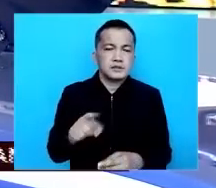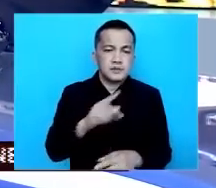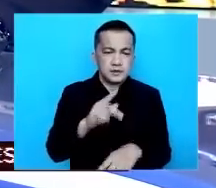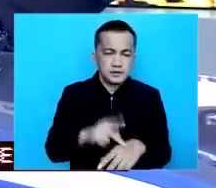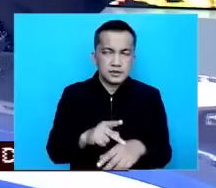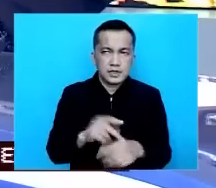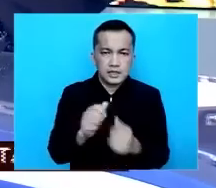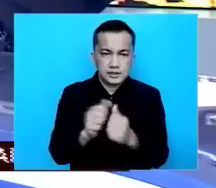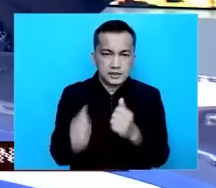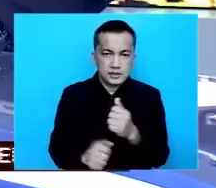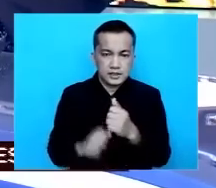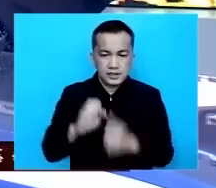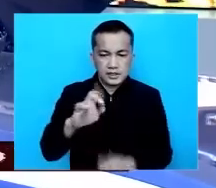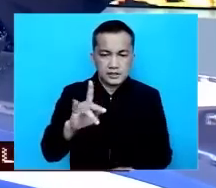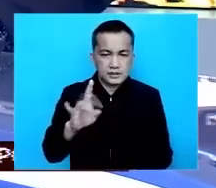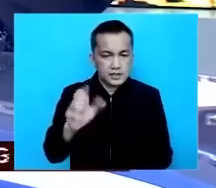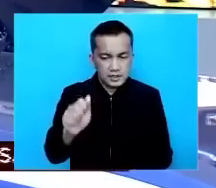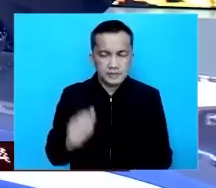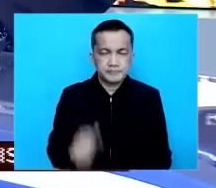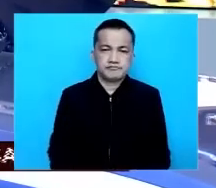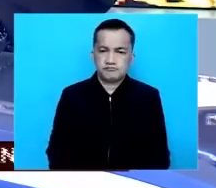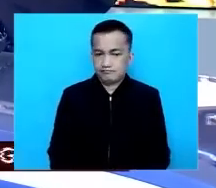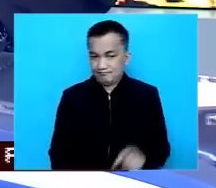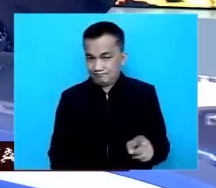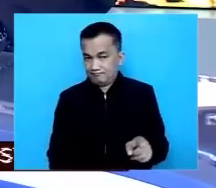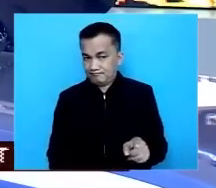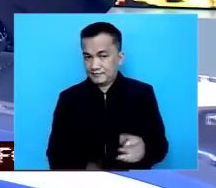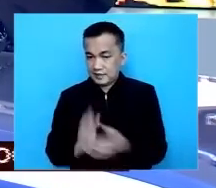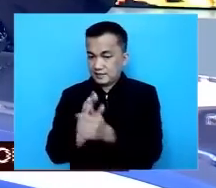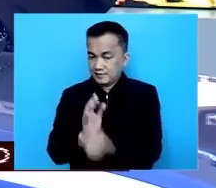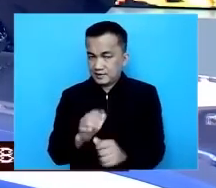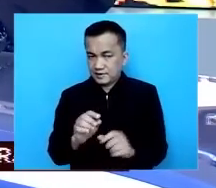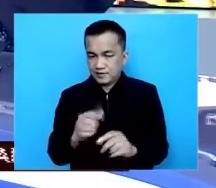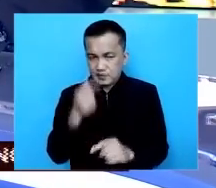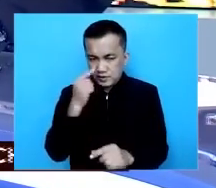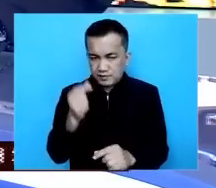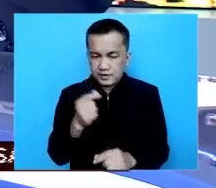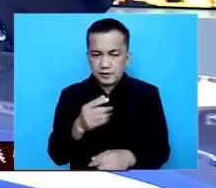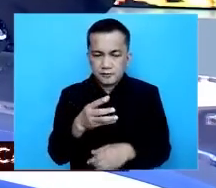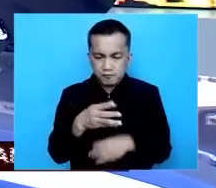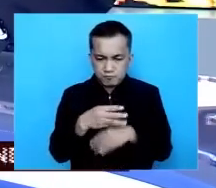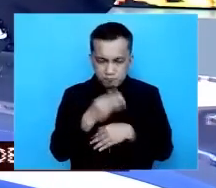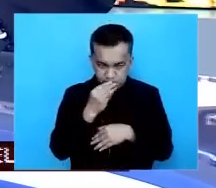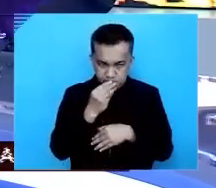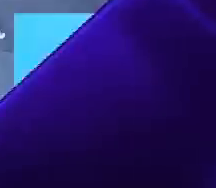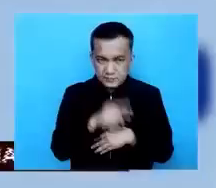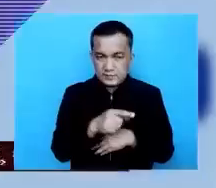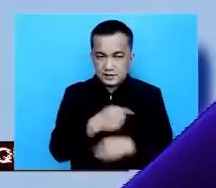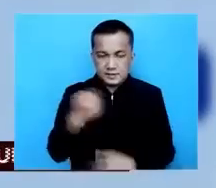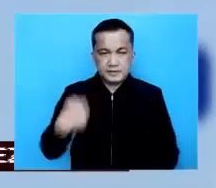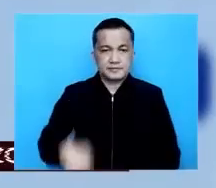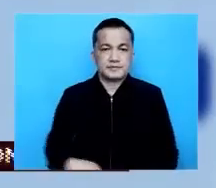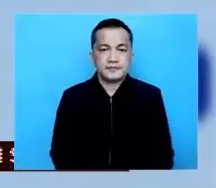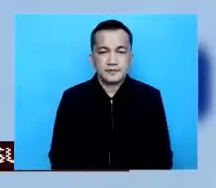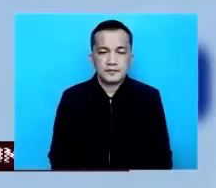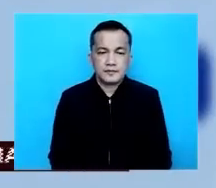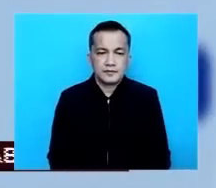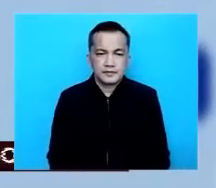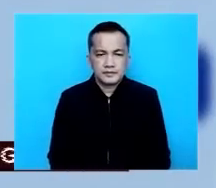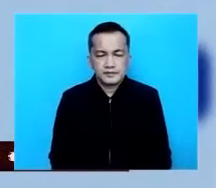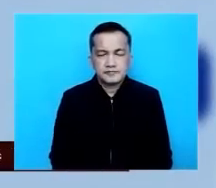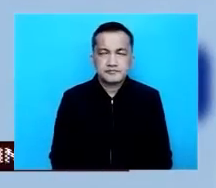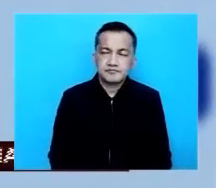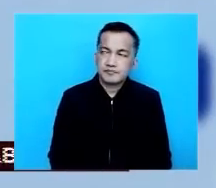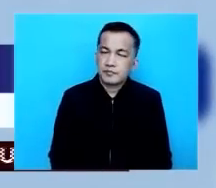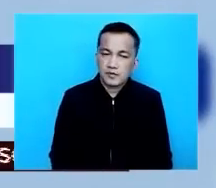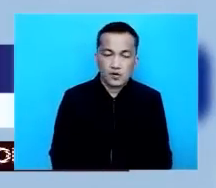EDCA. Pero tingin ng mga eksperto, imposibleng magsawalang tibo lamang ang China. Face the consequences if we